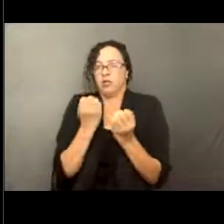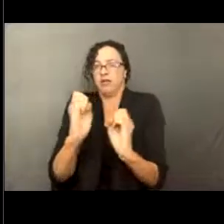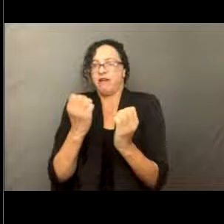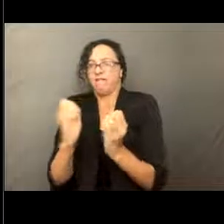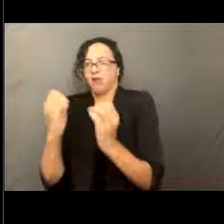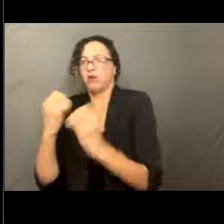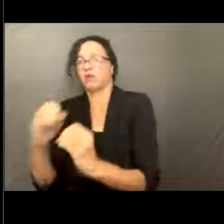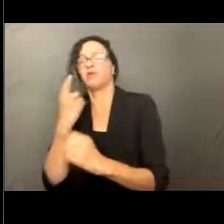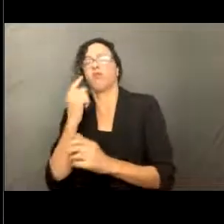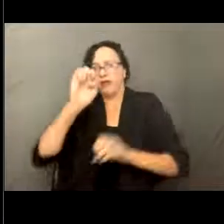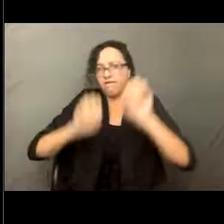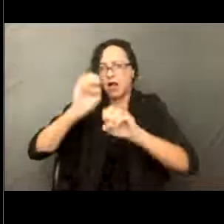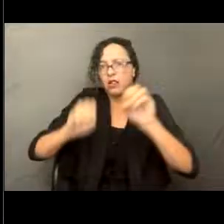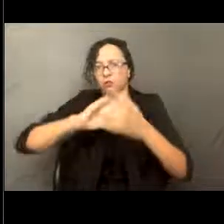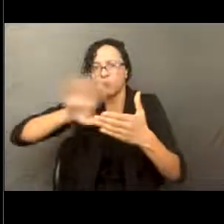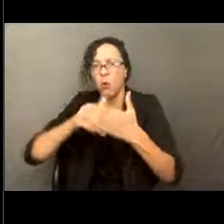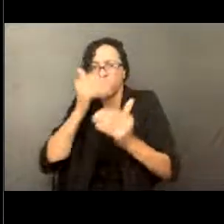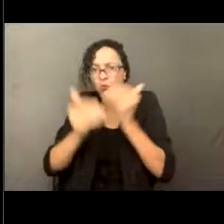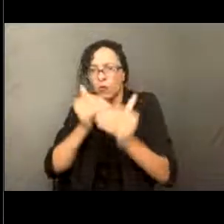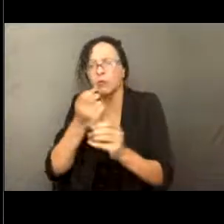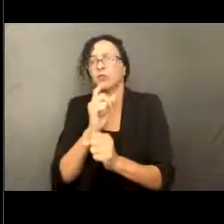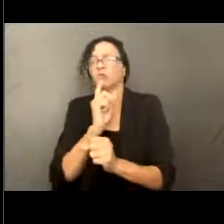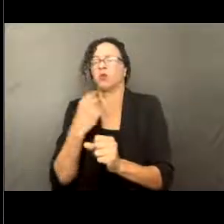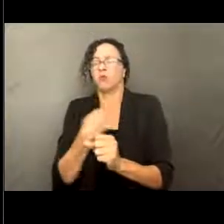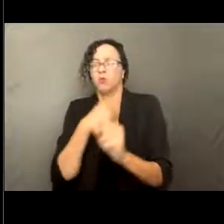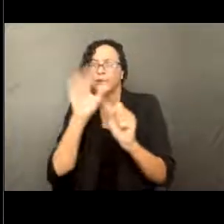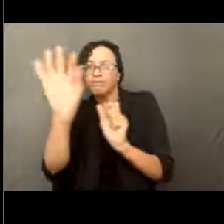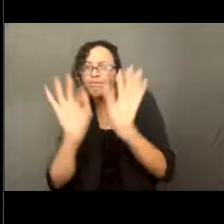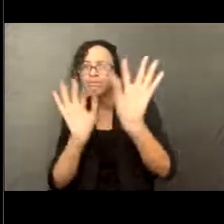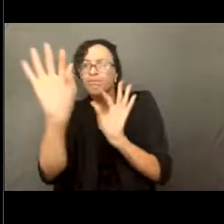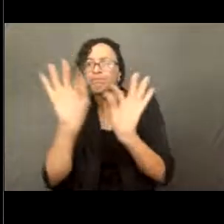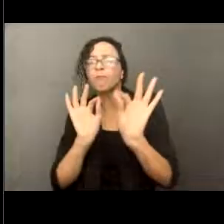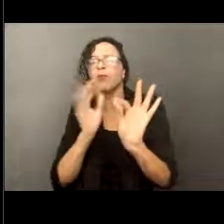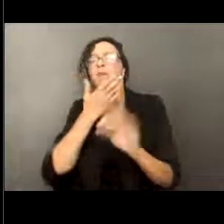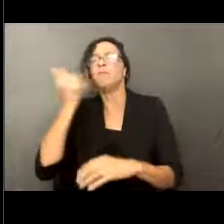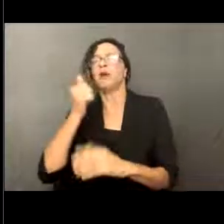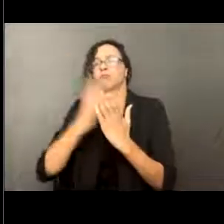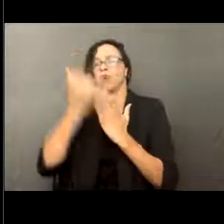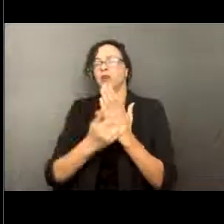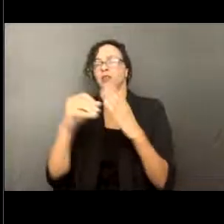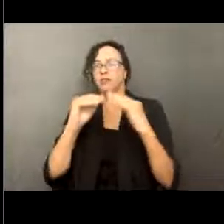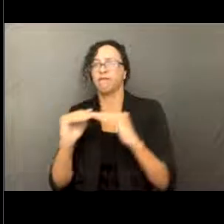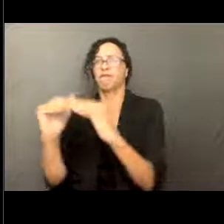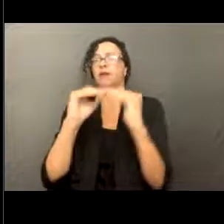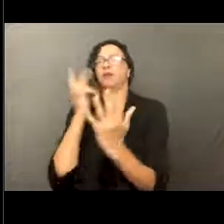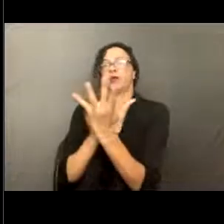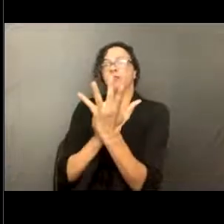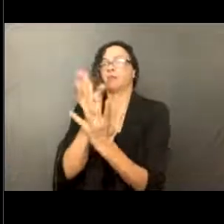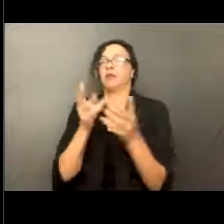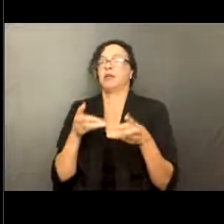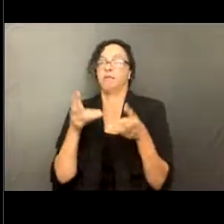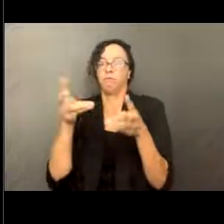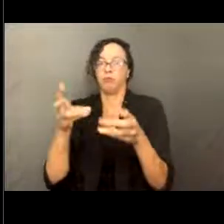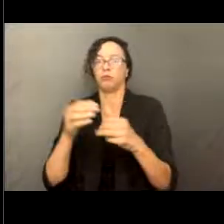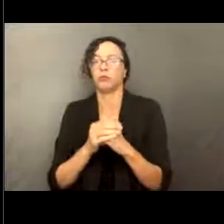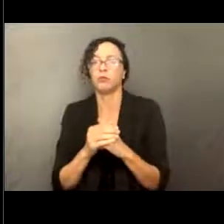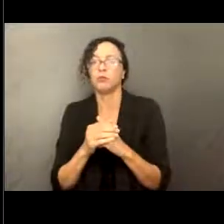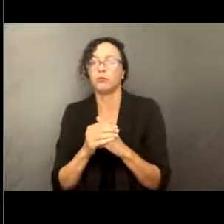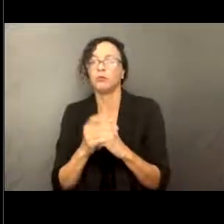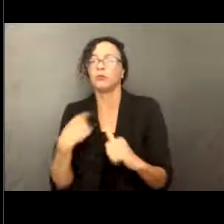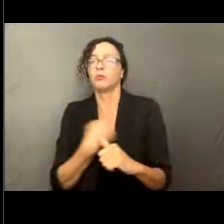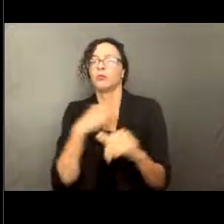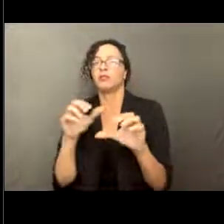and ensuring that we're selecting the best projects in a fair and transparent manner. We did that with almost